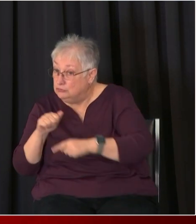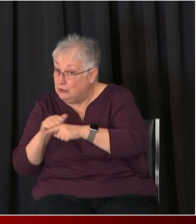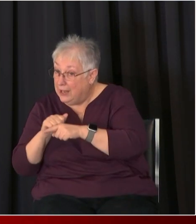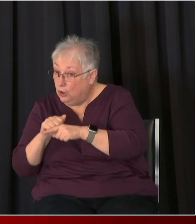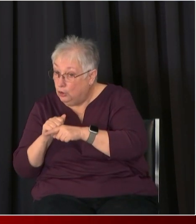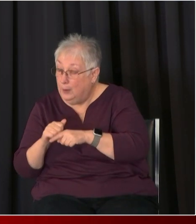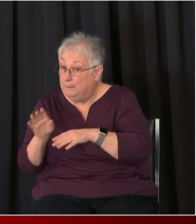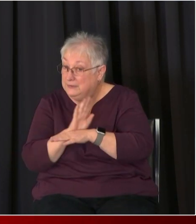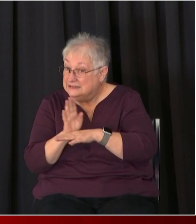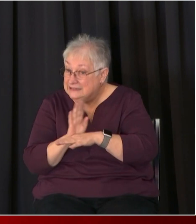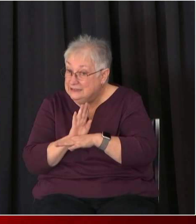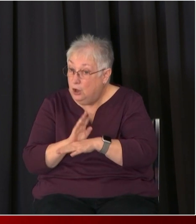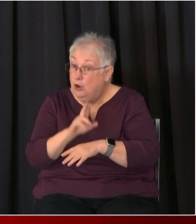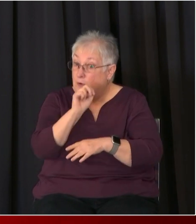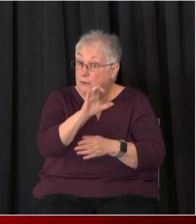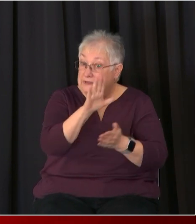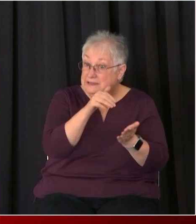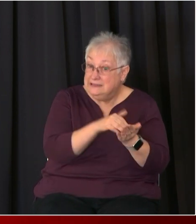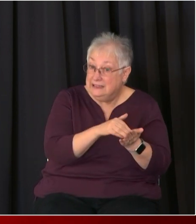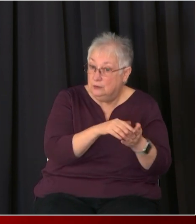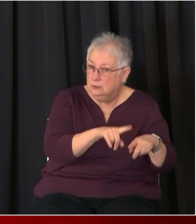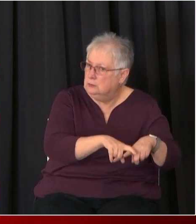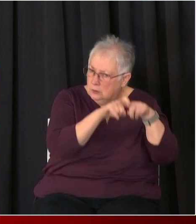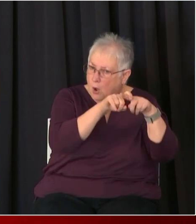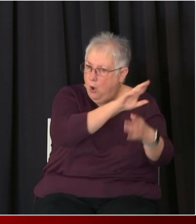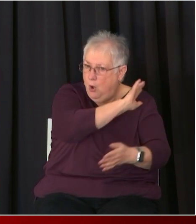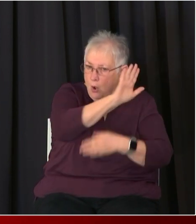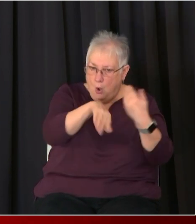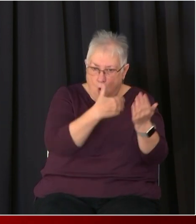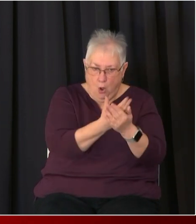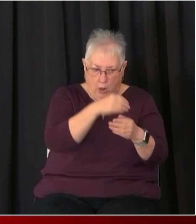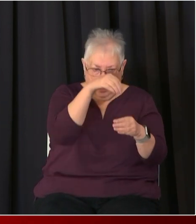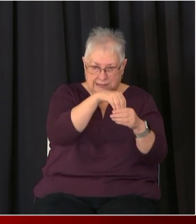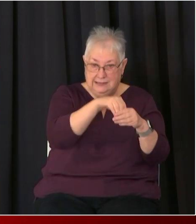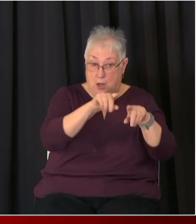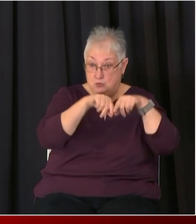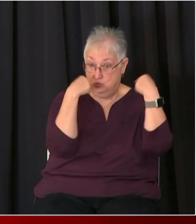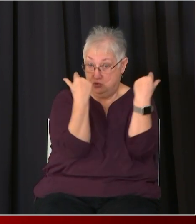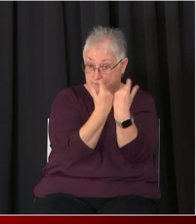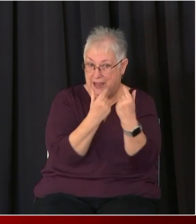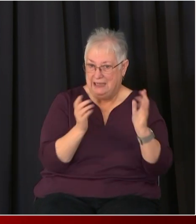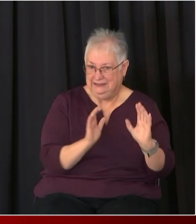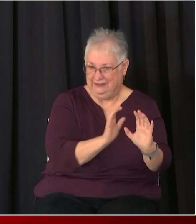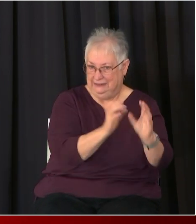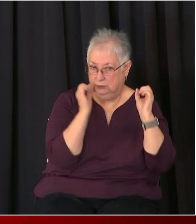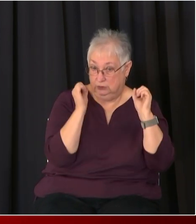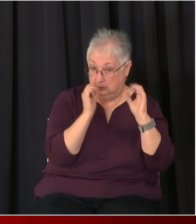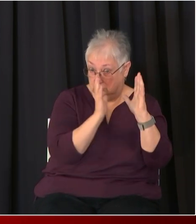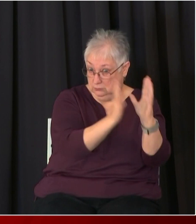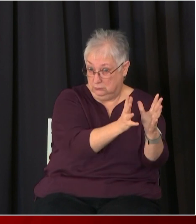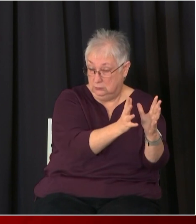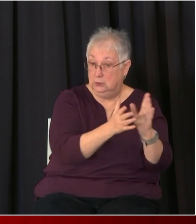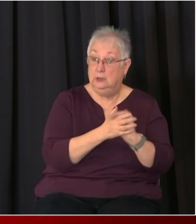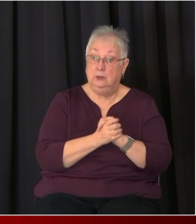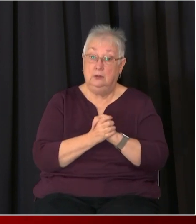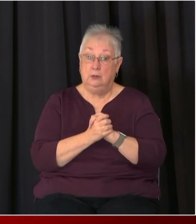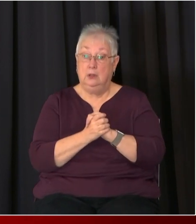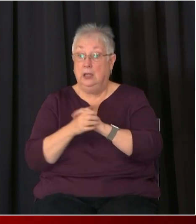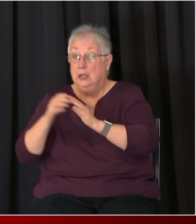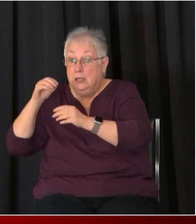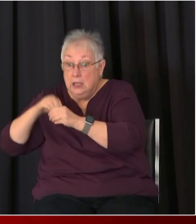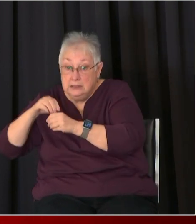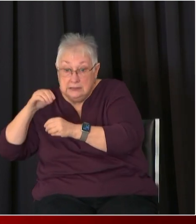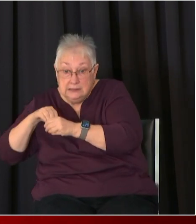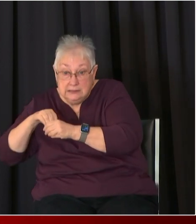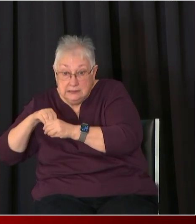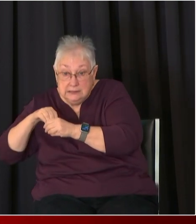recreation centers must suspend all indoor group exercise classes. So an individual